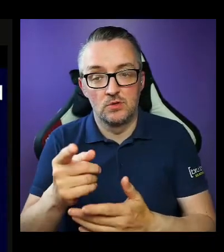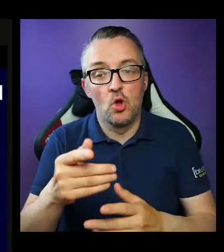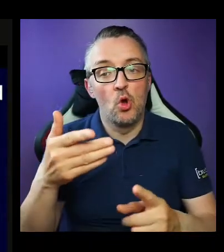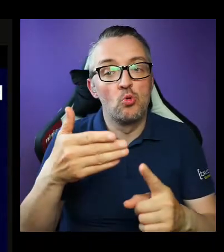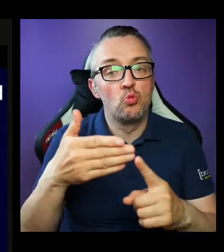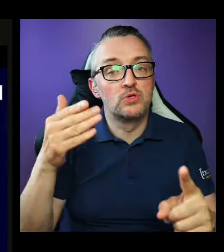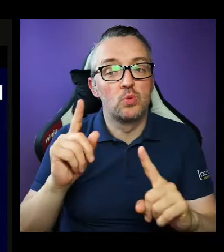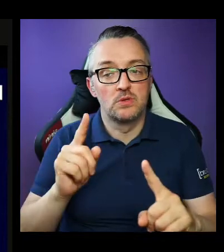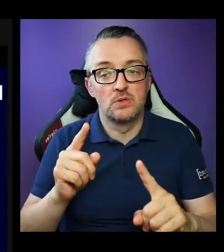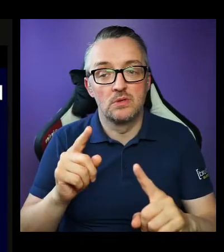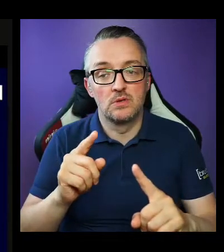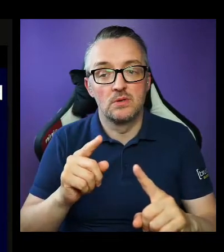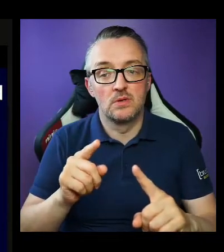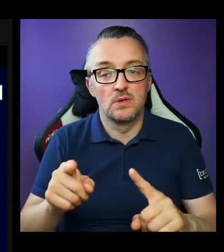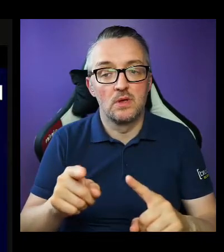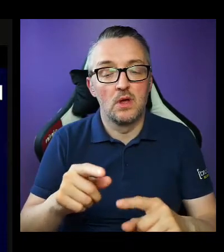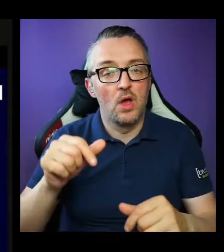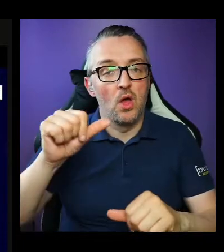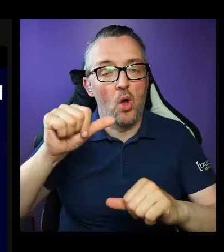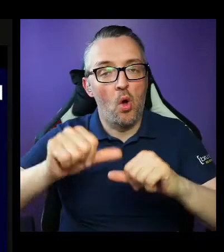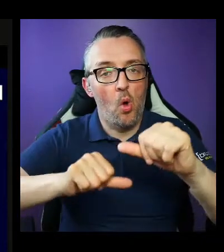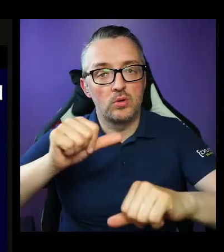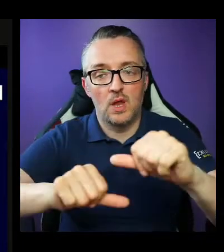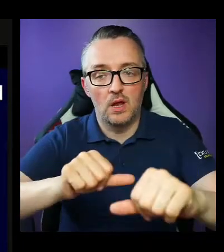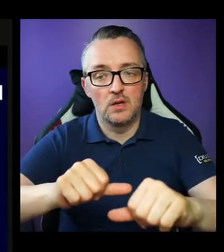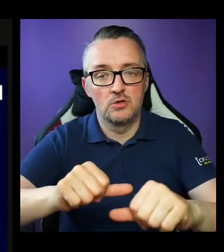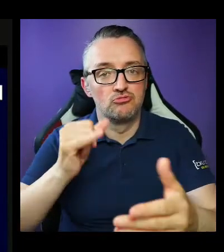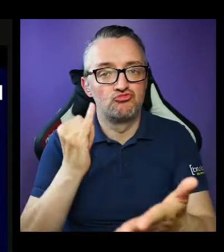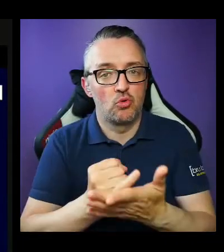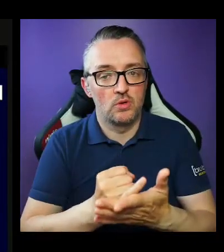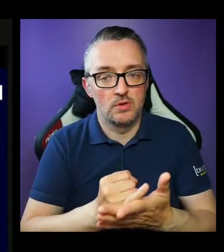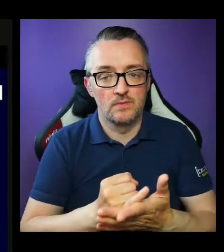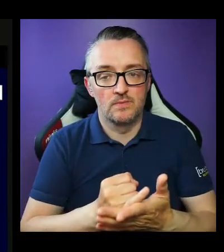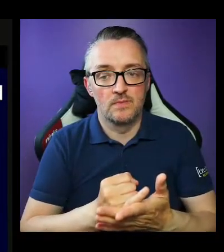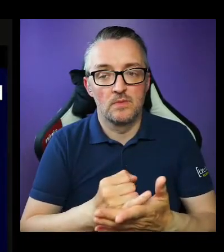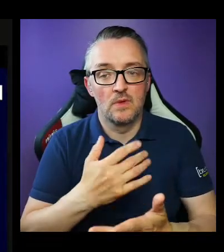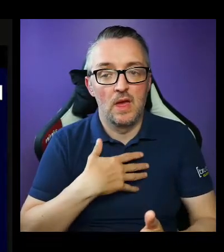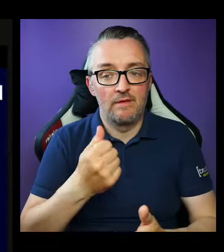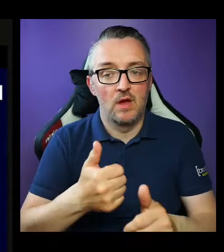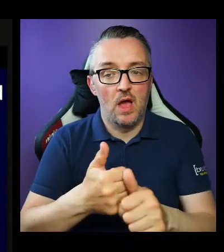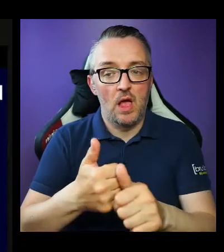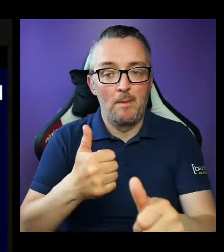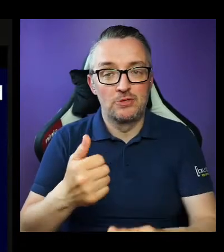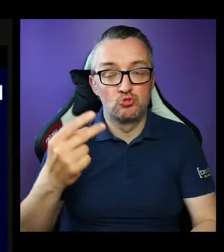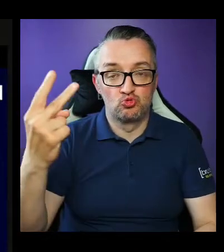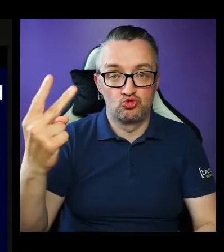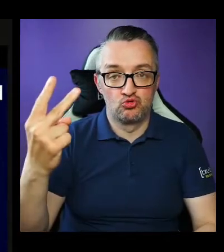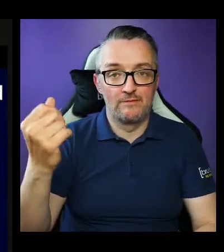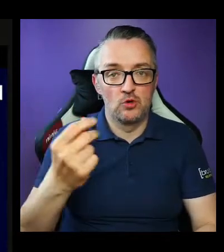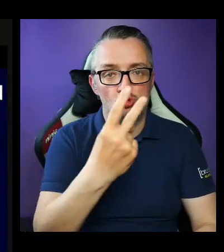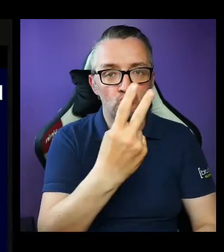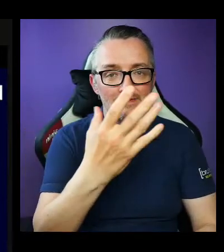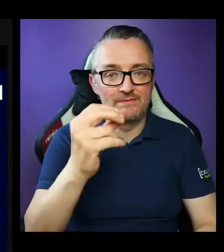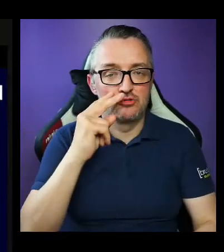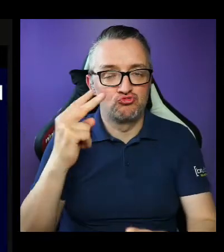notice here is that the order is actually not correct. We've actually got company 2, which has 250